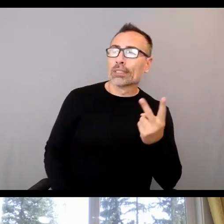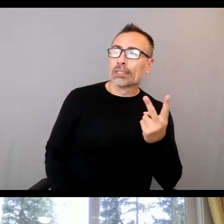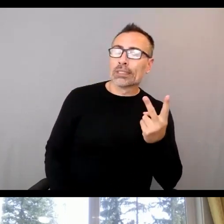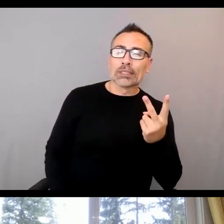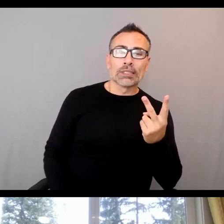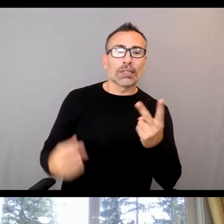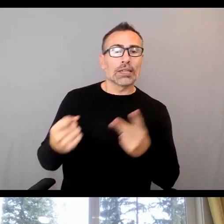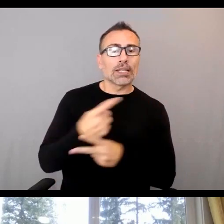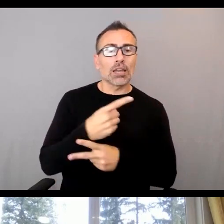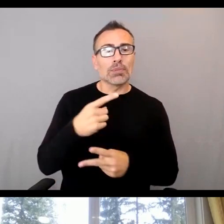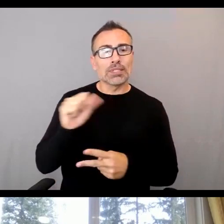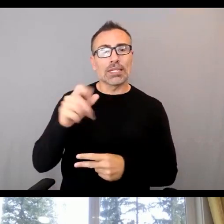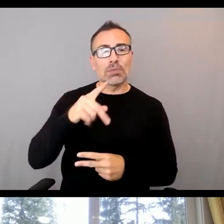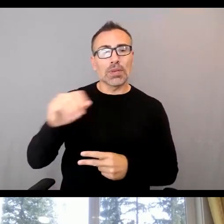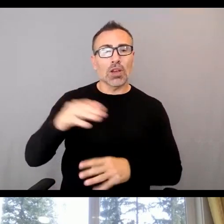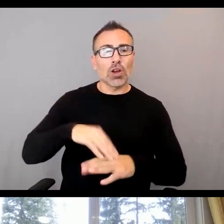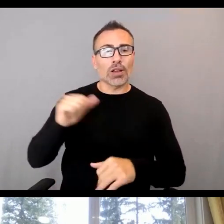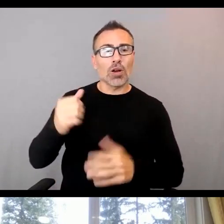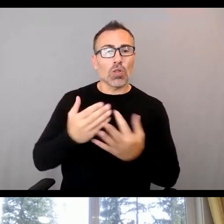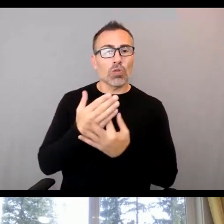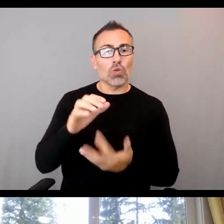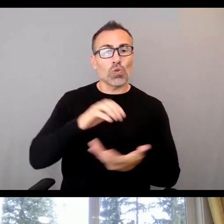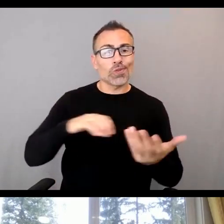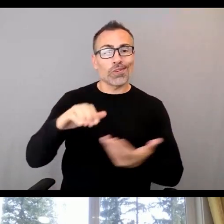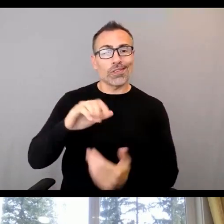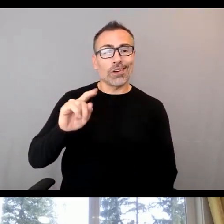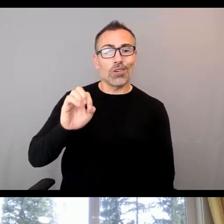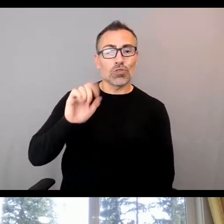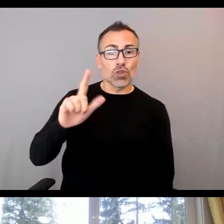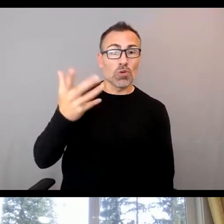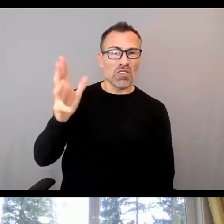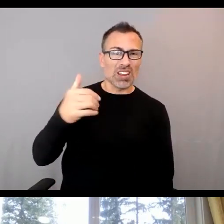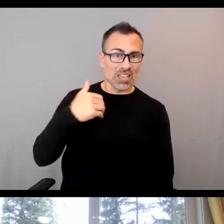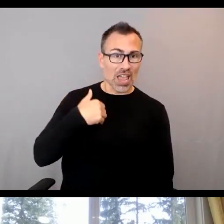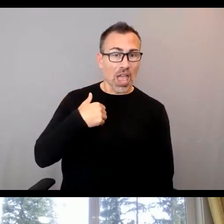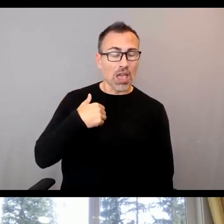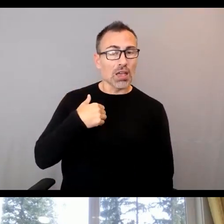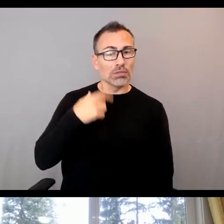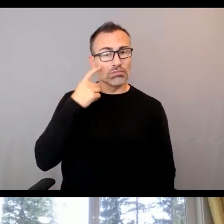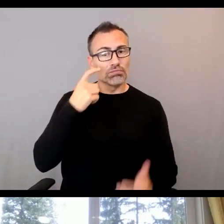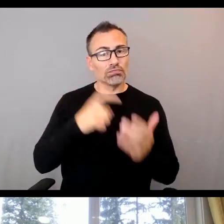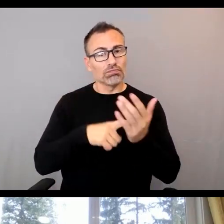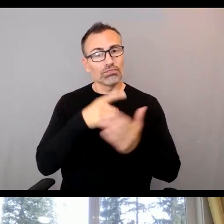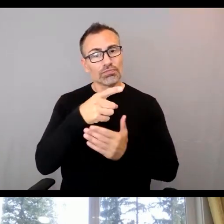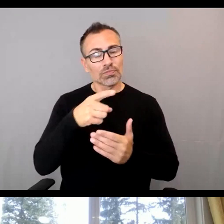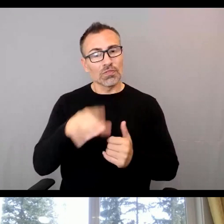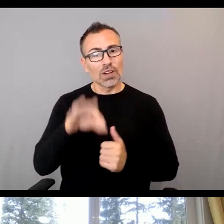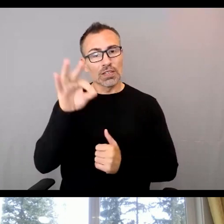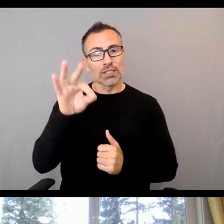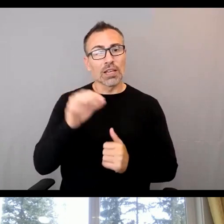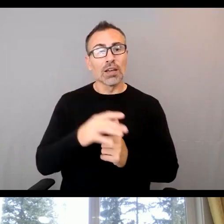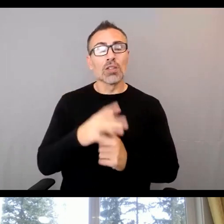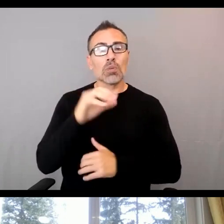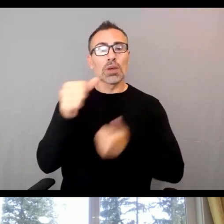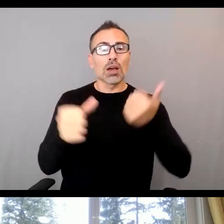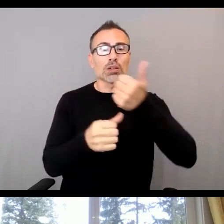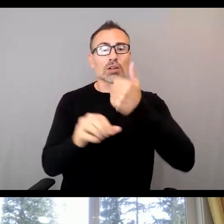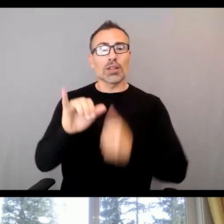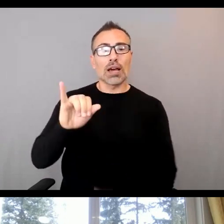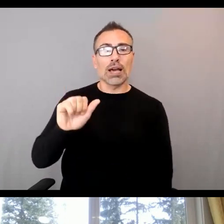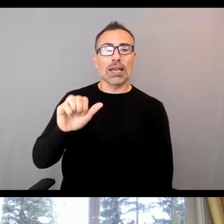API call to the RDS system through CloudTrail, we already have anomaly detection findings there. They would be under the IAM